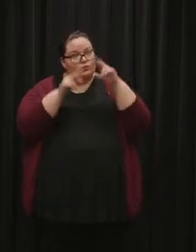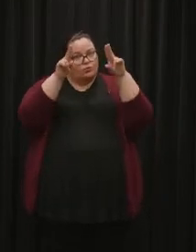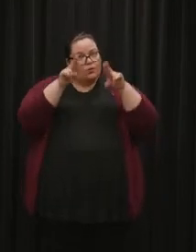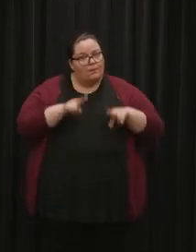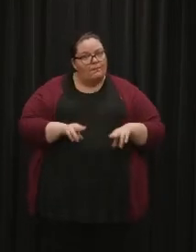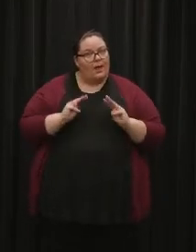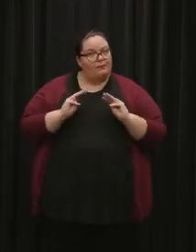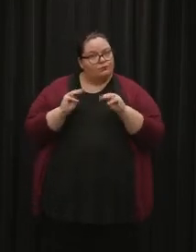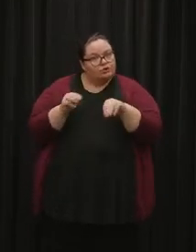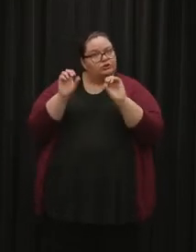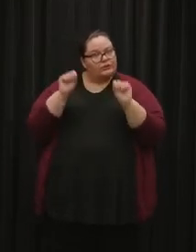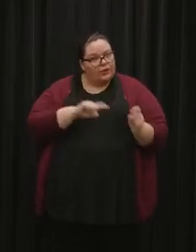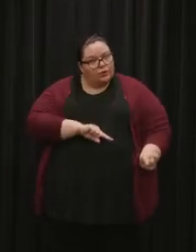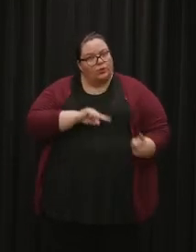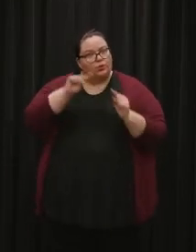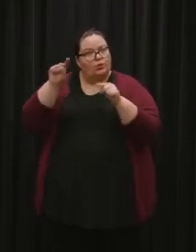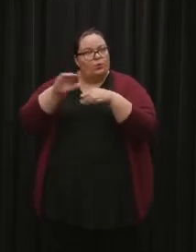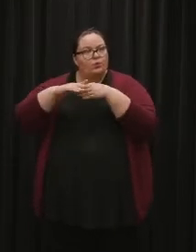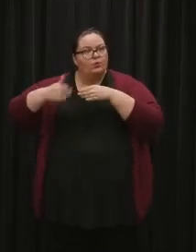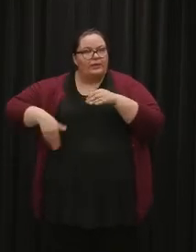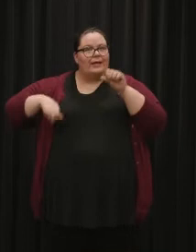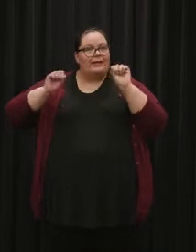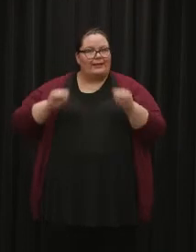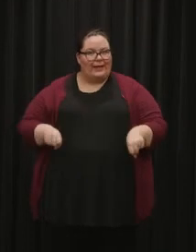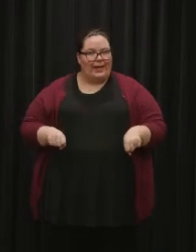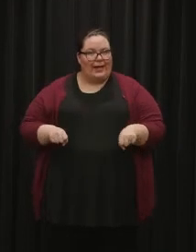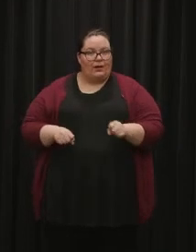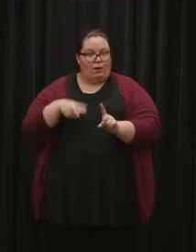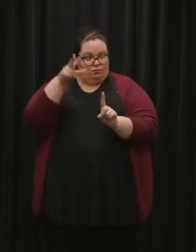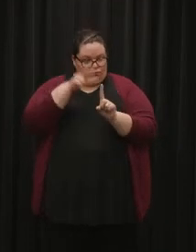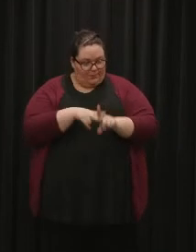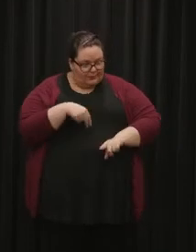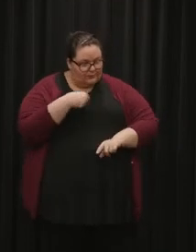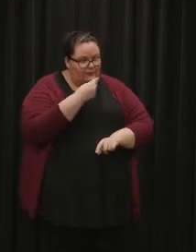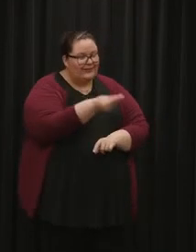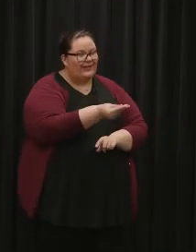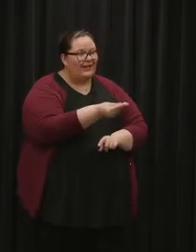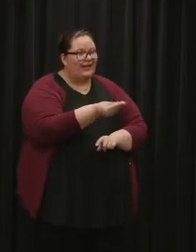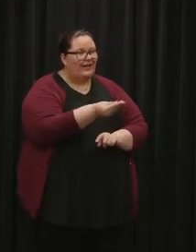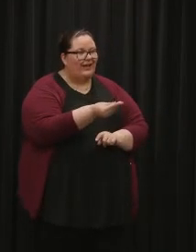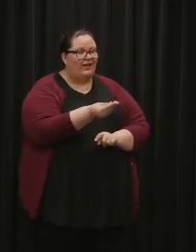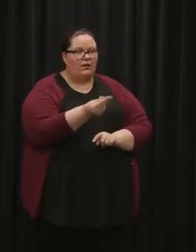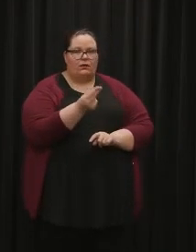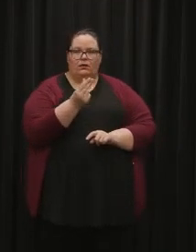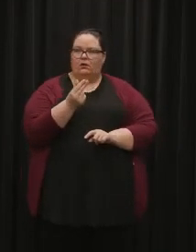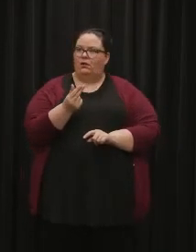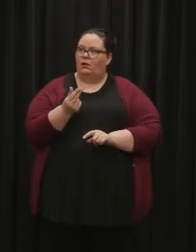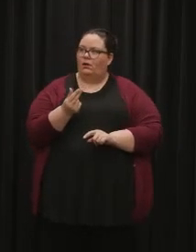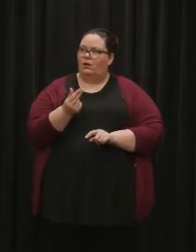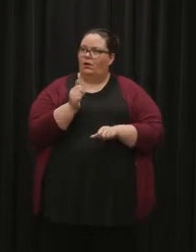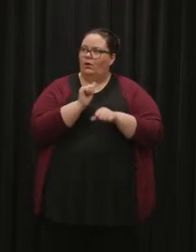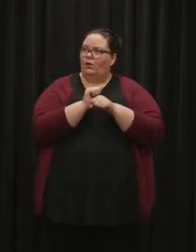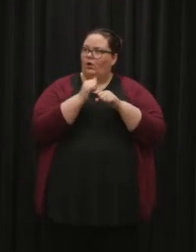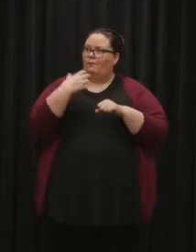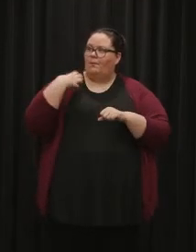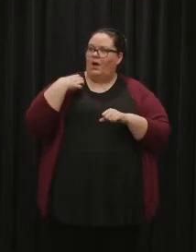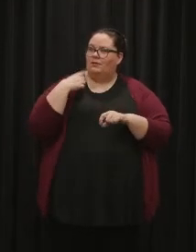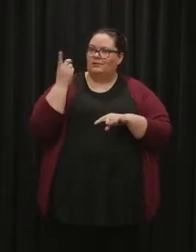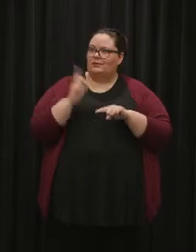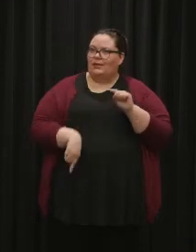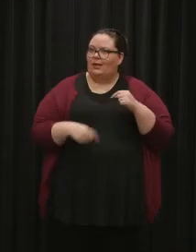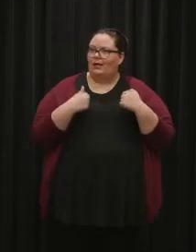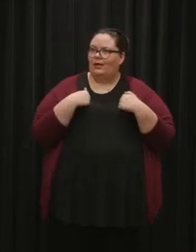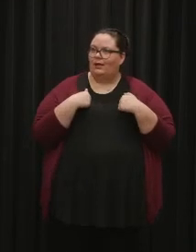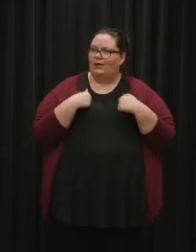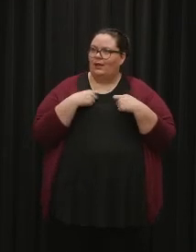attend the clinic in Miramichi this weekend and were given appointments, are now being denied time off to go because of